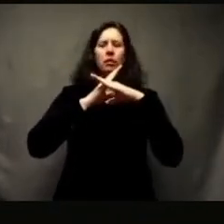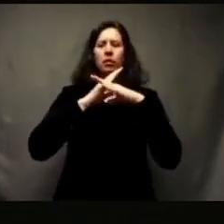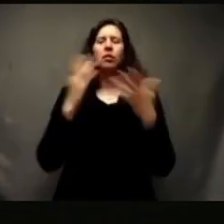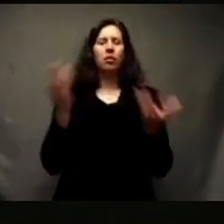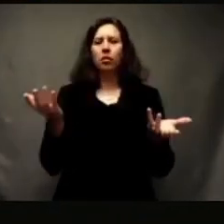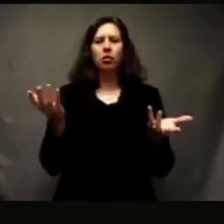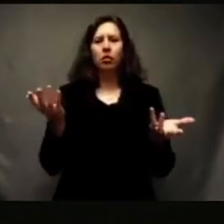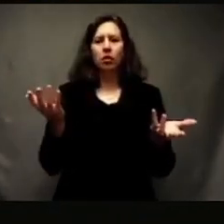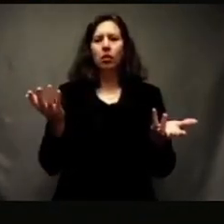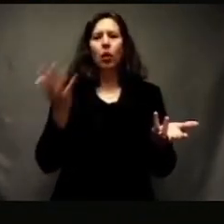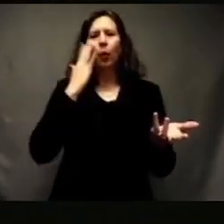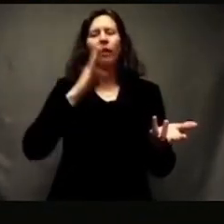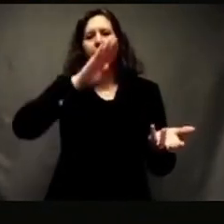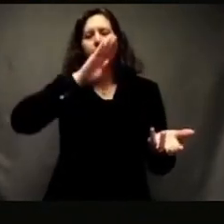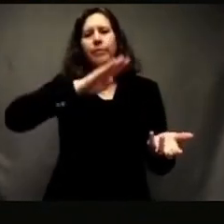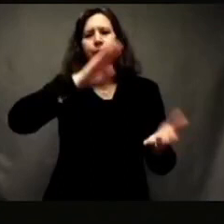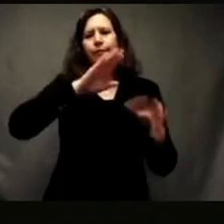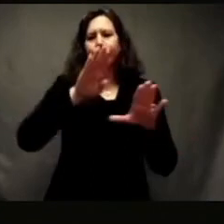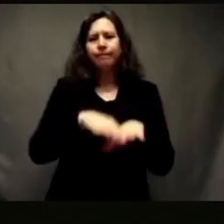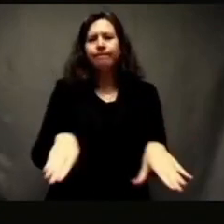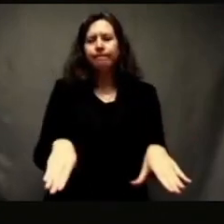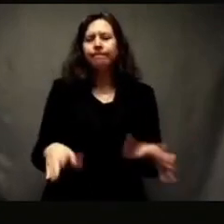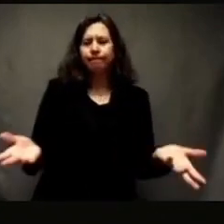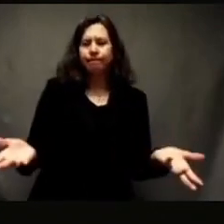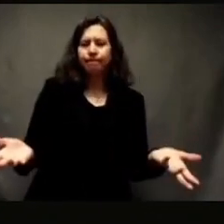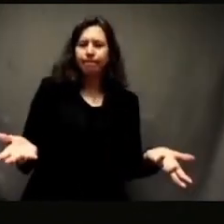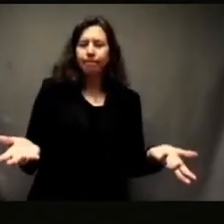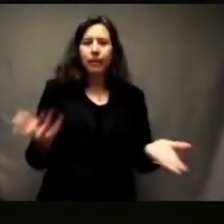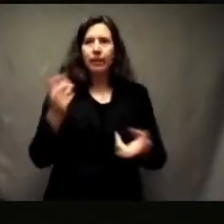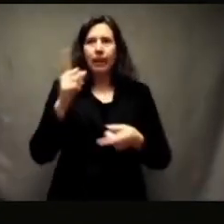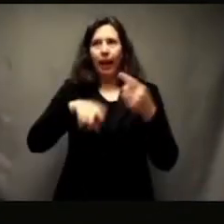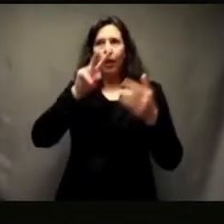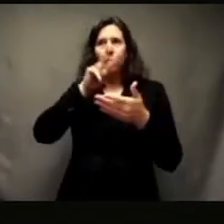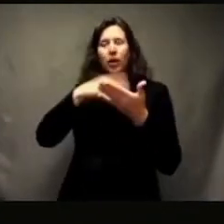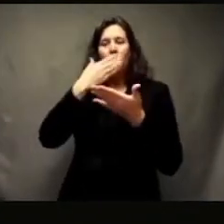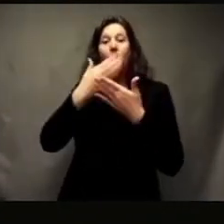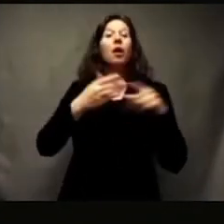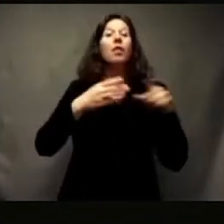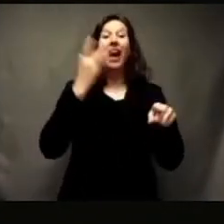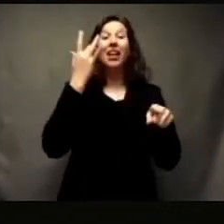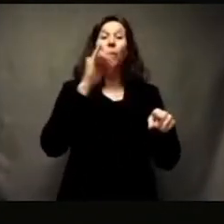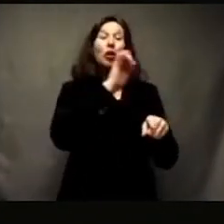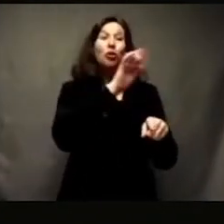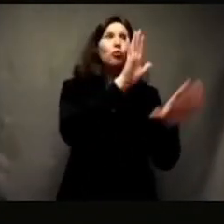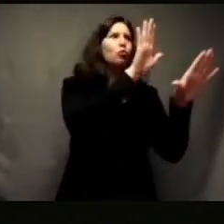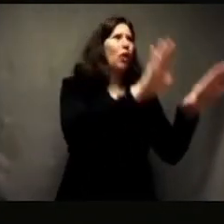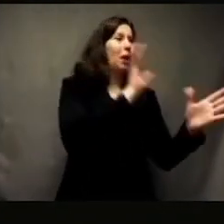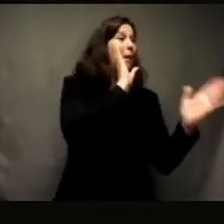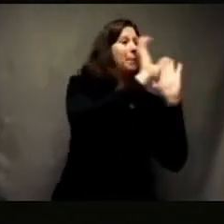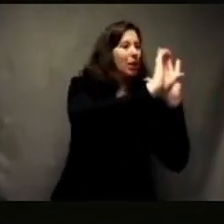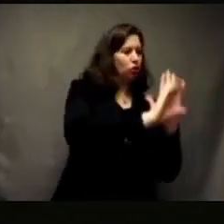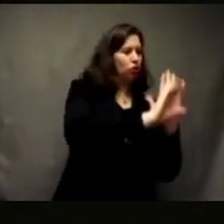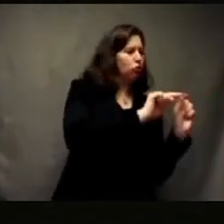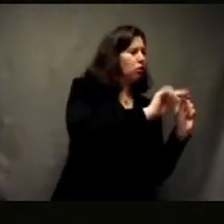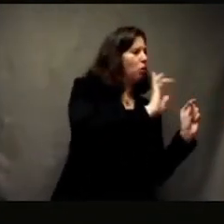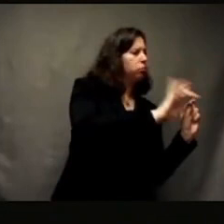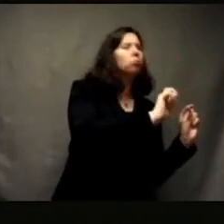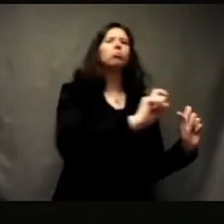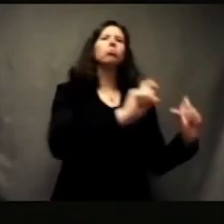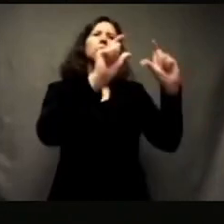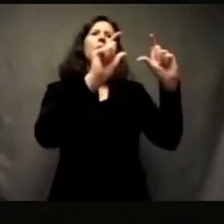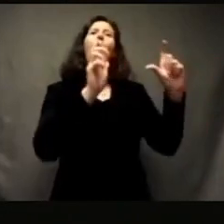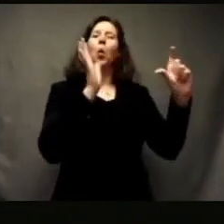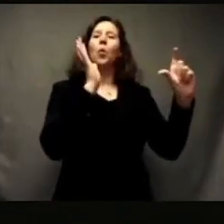use Scratch. And that's one of the reasons why ScratchJr is so great, is because they can just see the pictures. So making sure the child doesn't have to